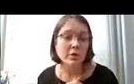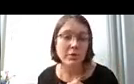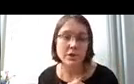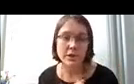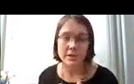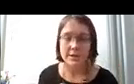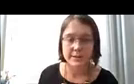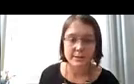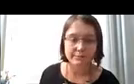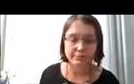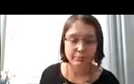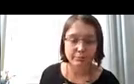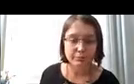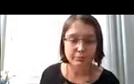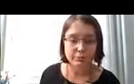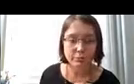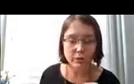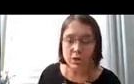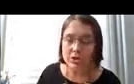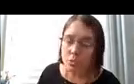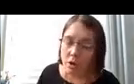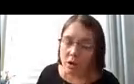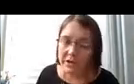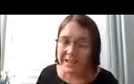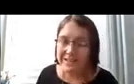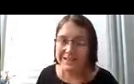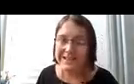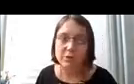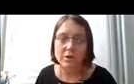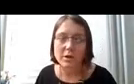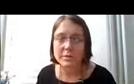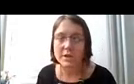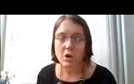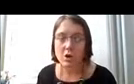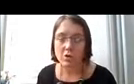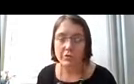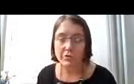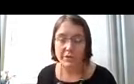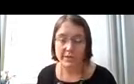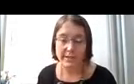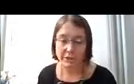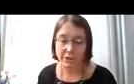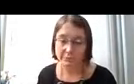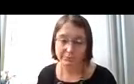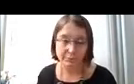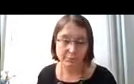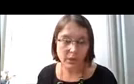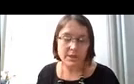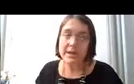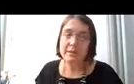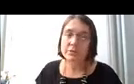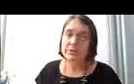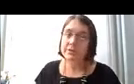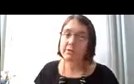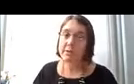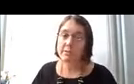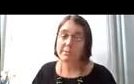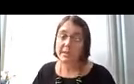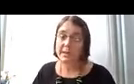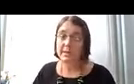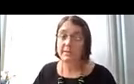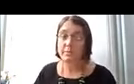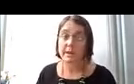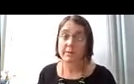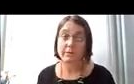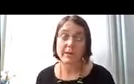at which you're pitching this. So what are the lesson outcomes of this session? To be able to describe